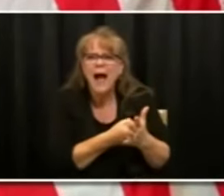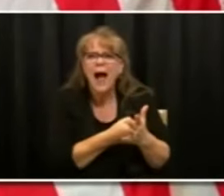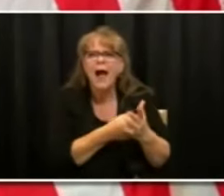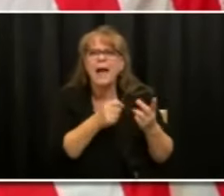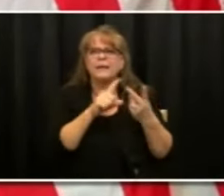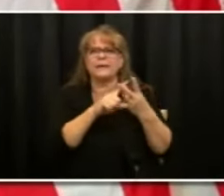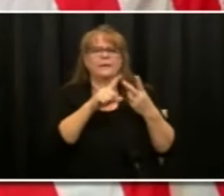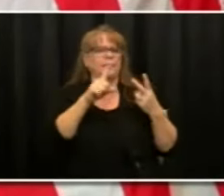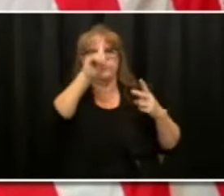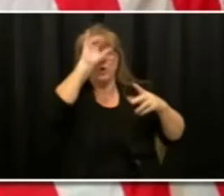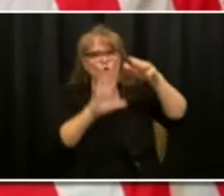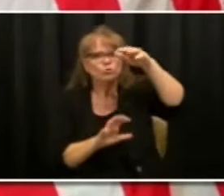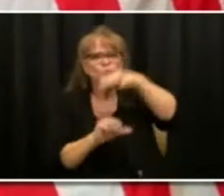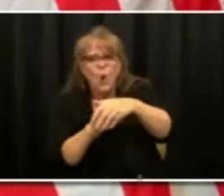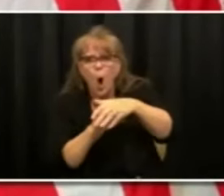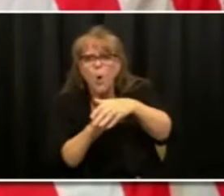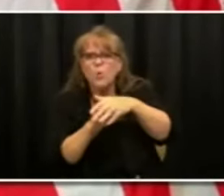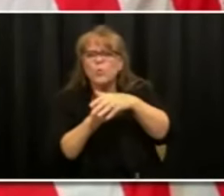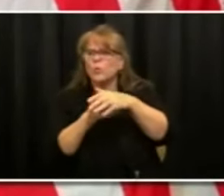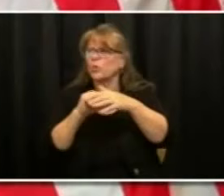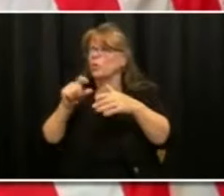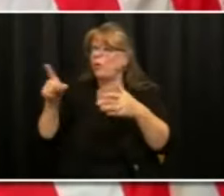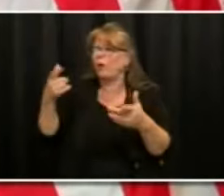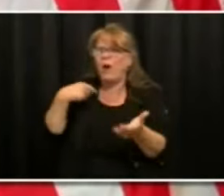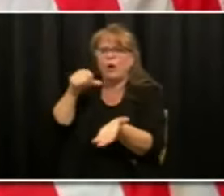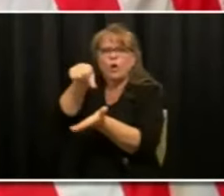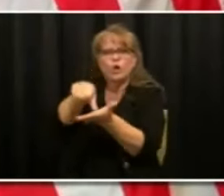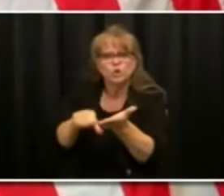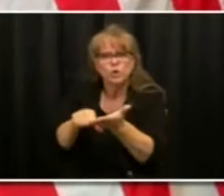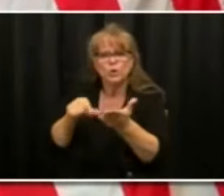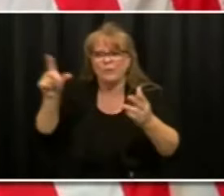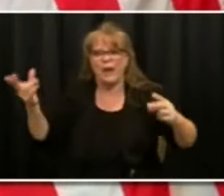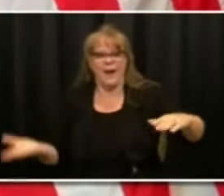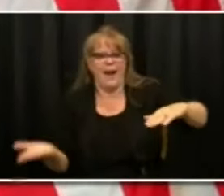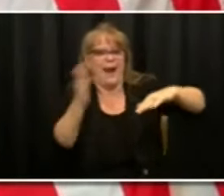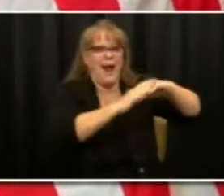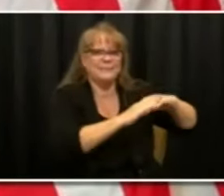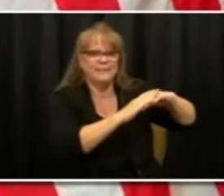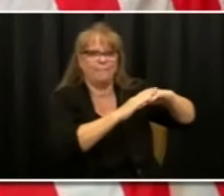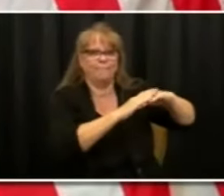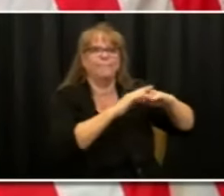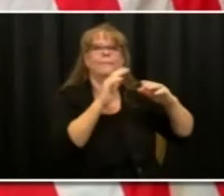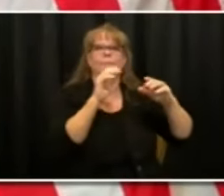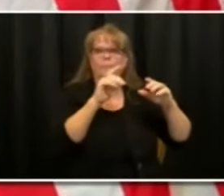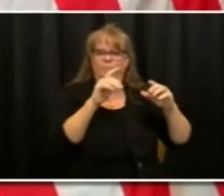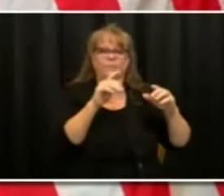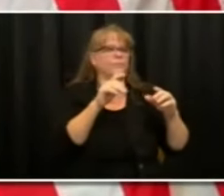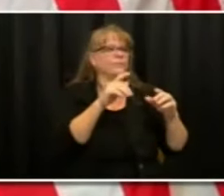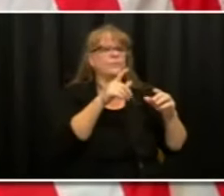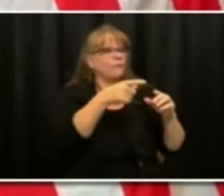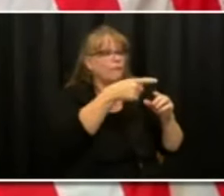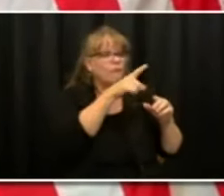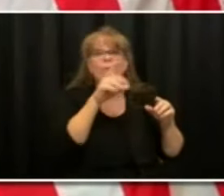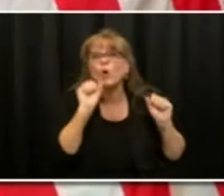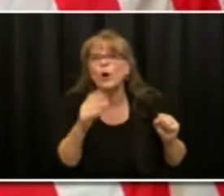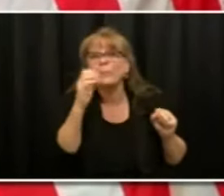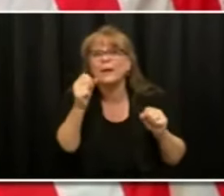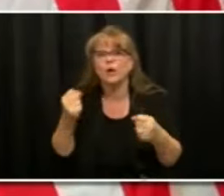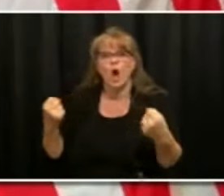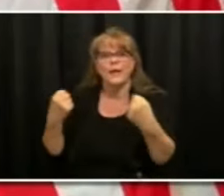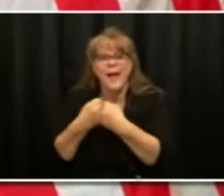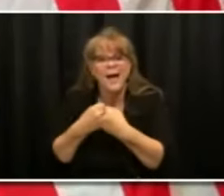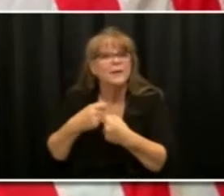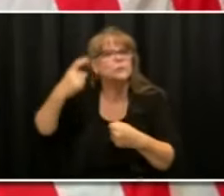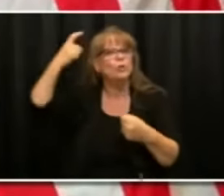a operation to remove a tumor, any of those things that require hospitalizations, brain trauma, car accidents, all of those